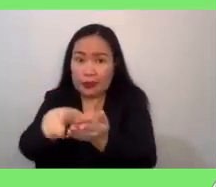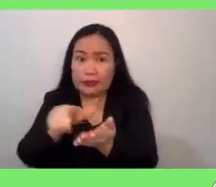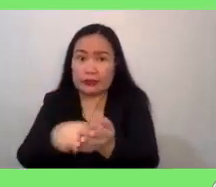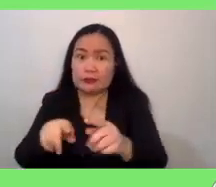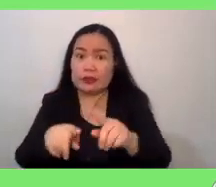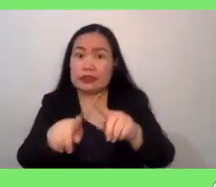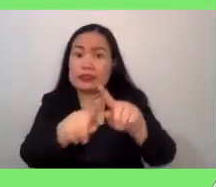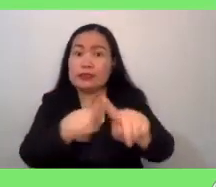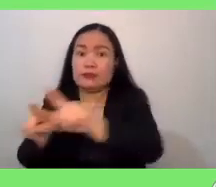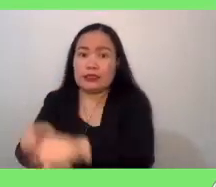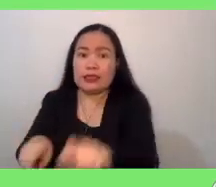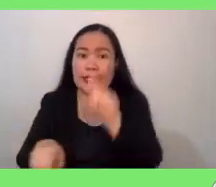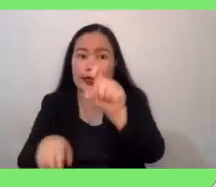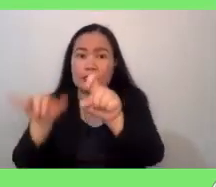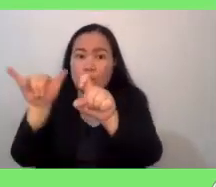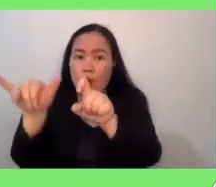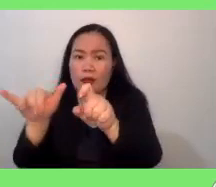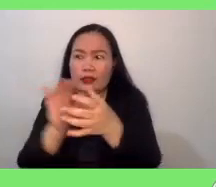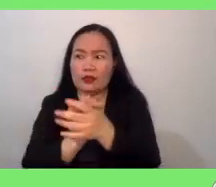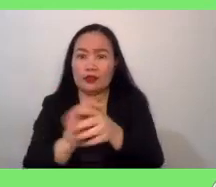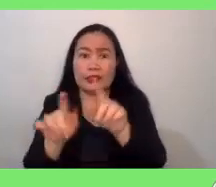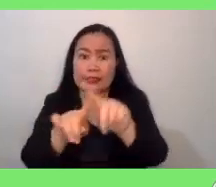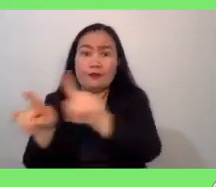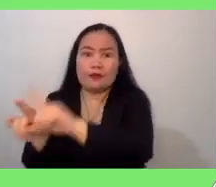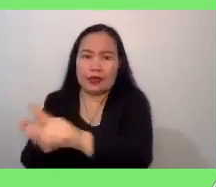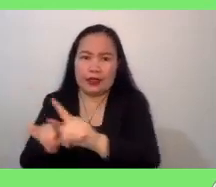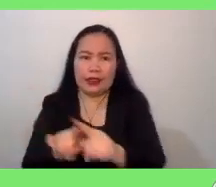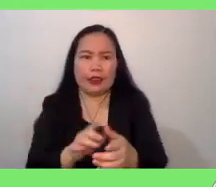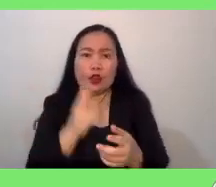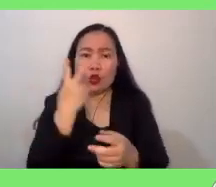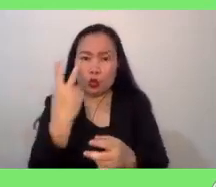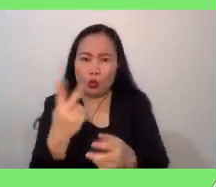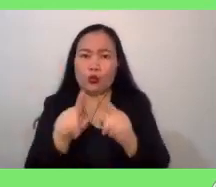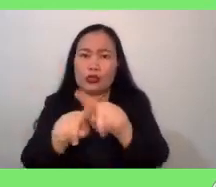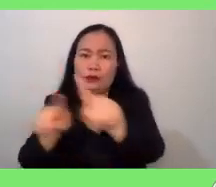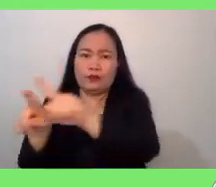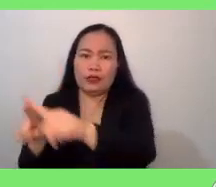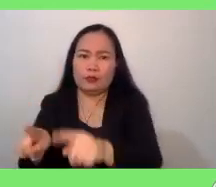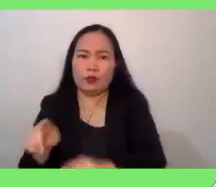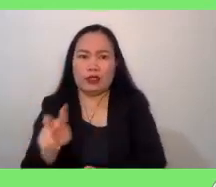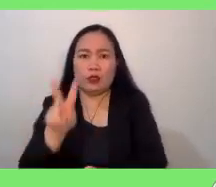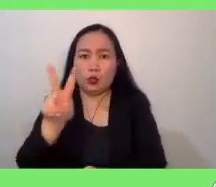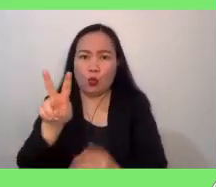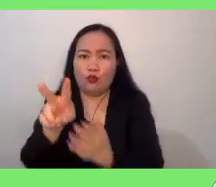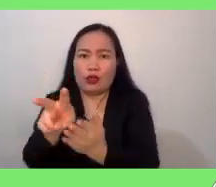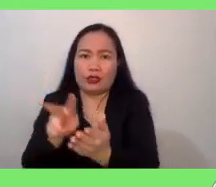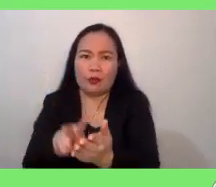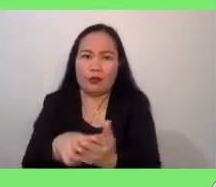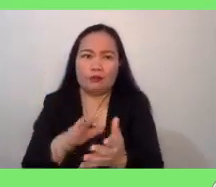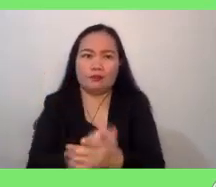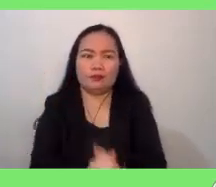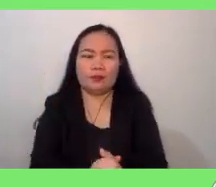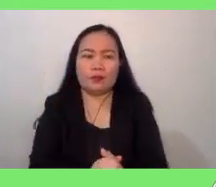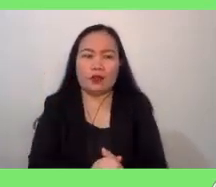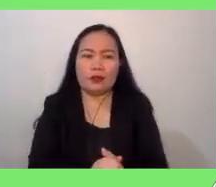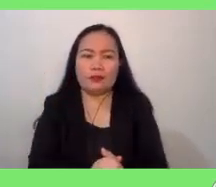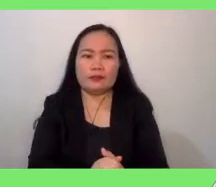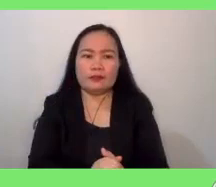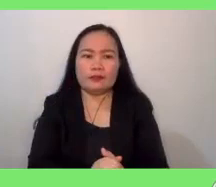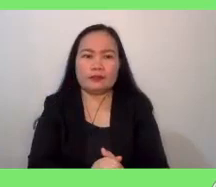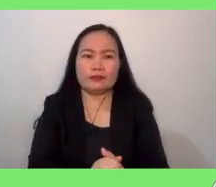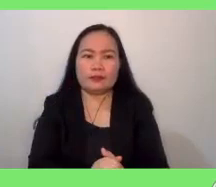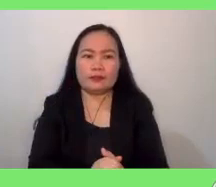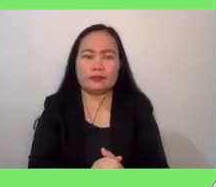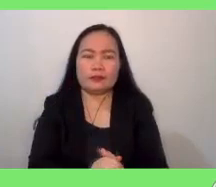pag tinanong ka, ano ang variable dito? Y. Wala namang iba. So, this is also linear equation in one variable.